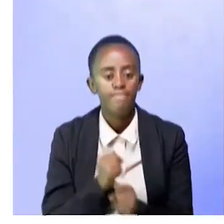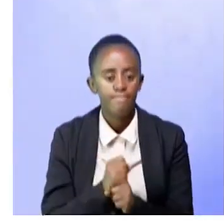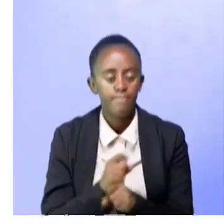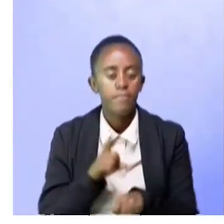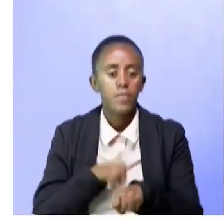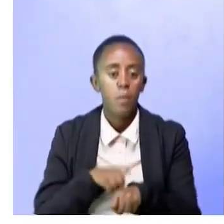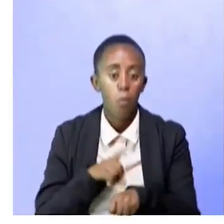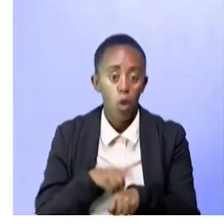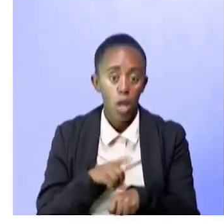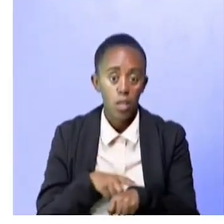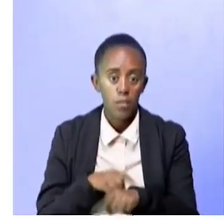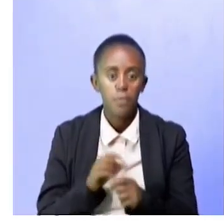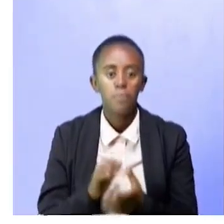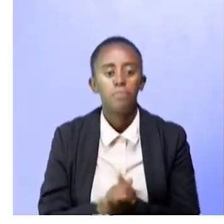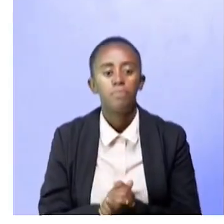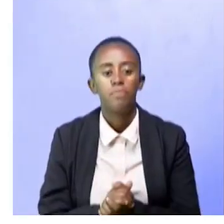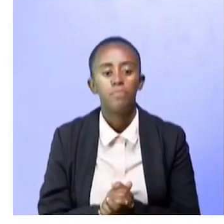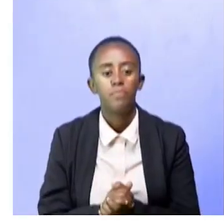Yeah.